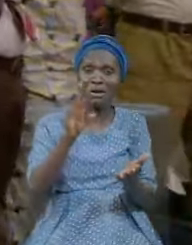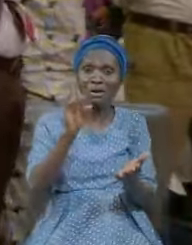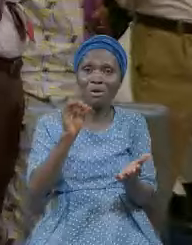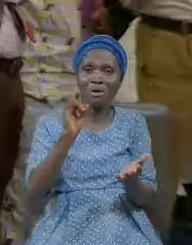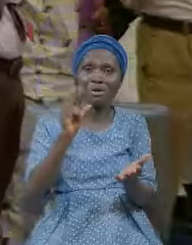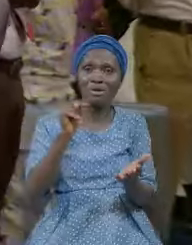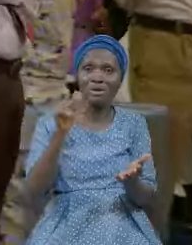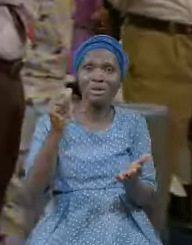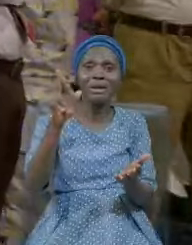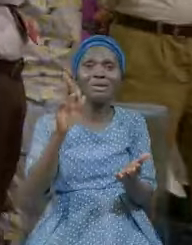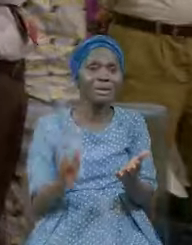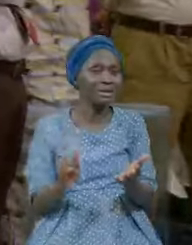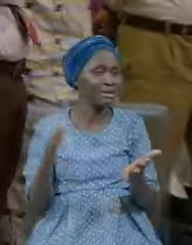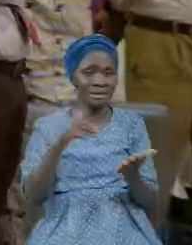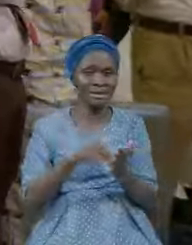common,